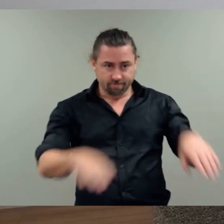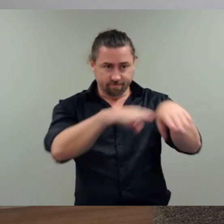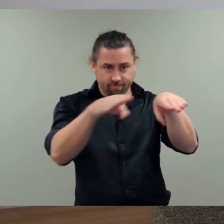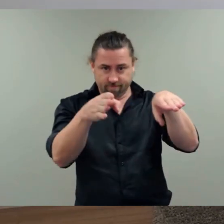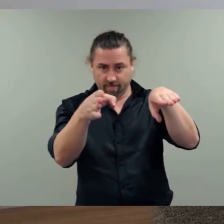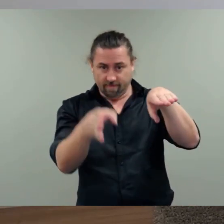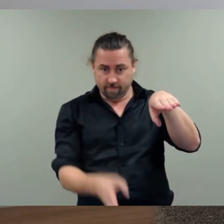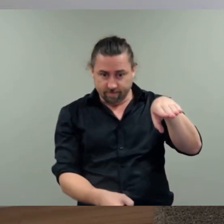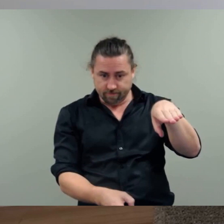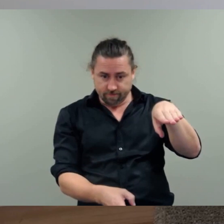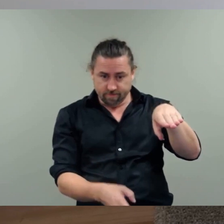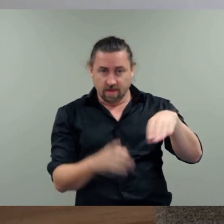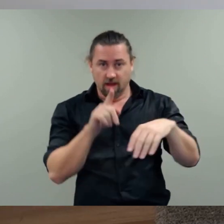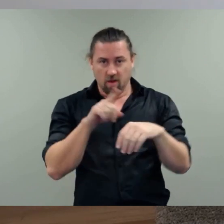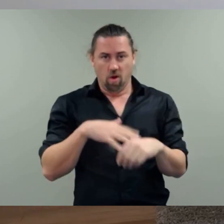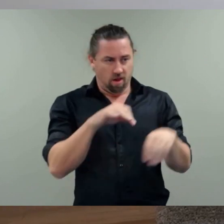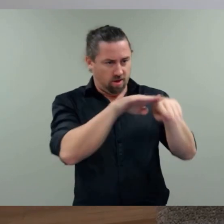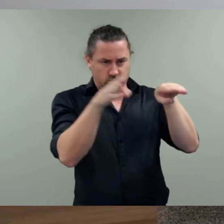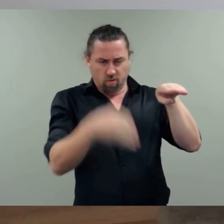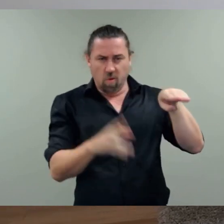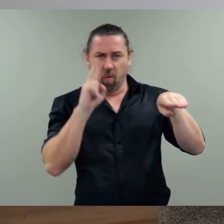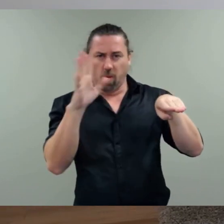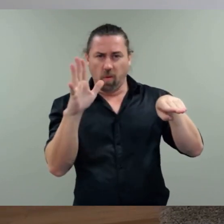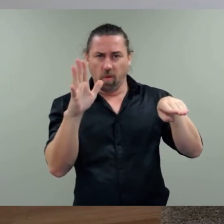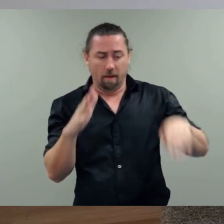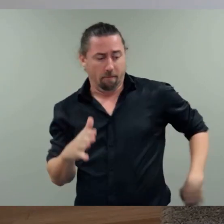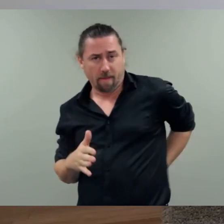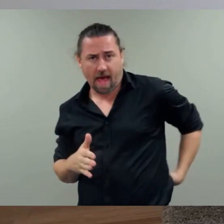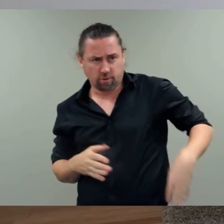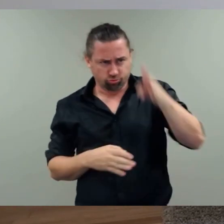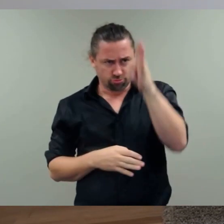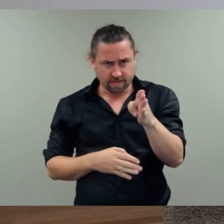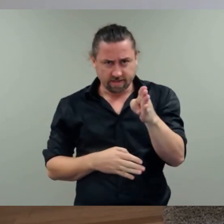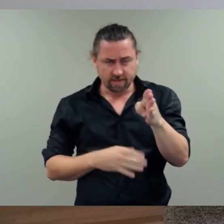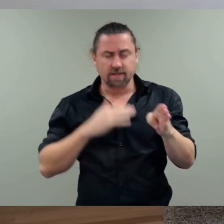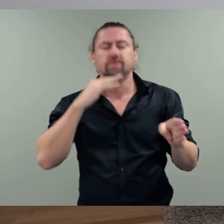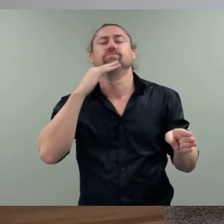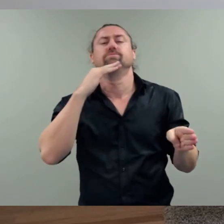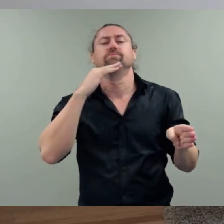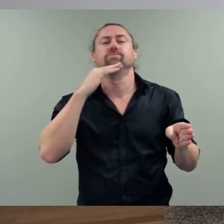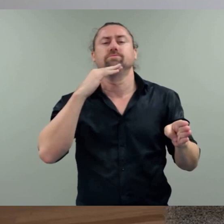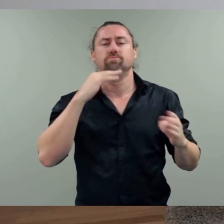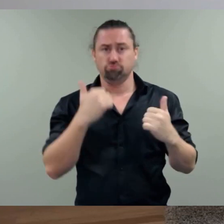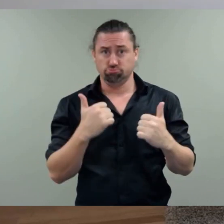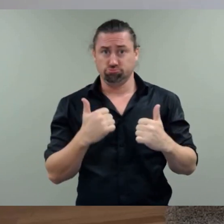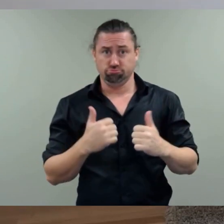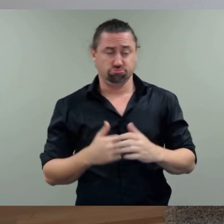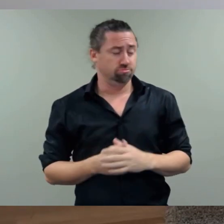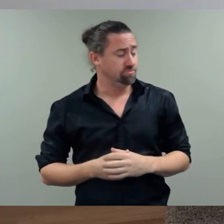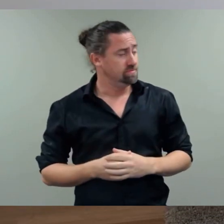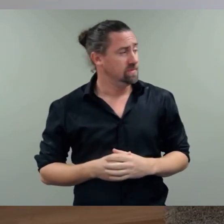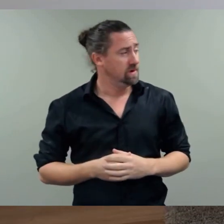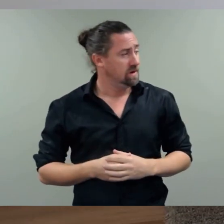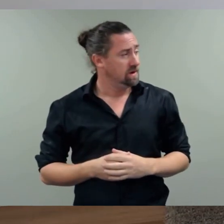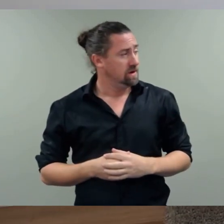are parallel to the ground each time you move down. Keep that back nice and straight and keep your chin up.